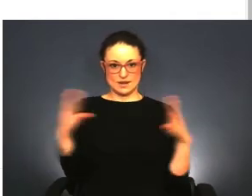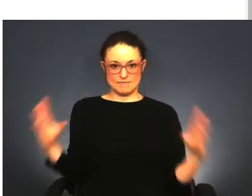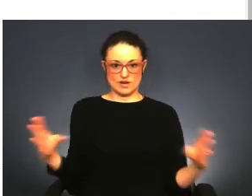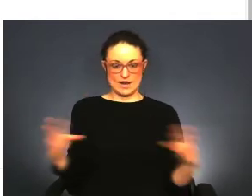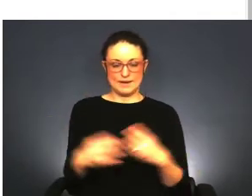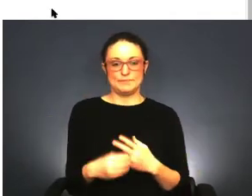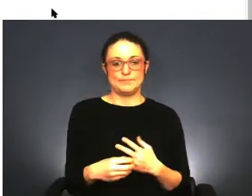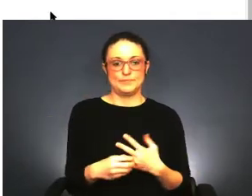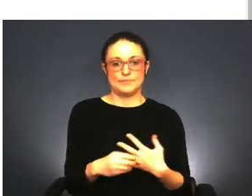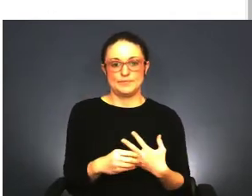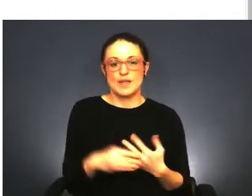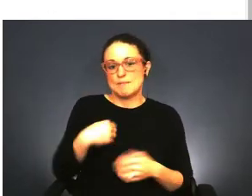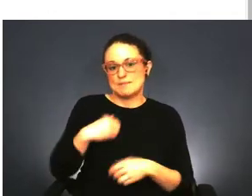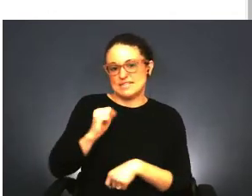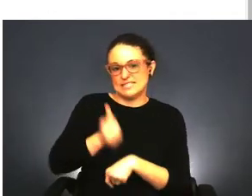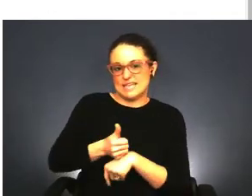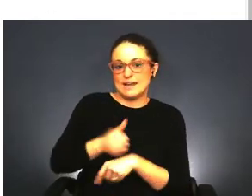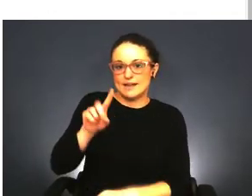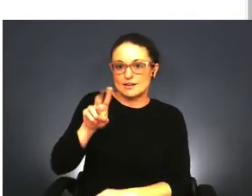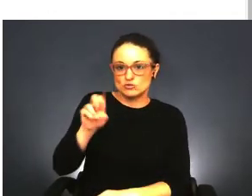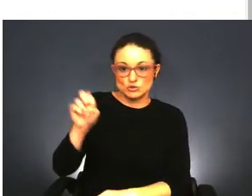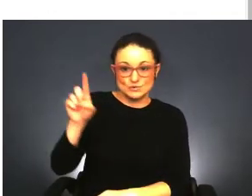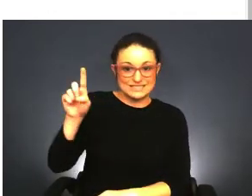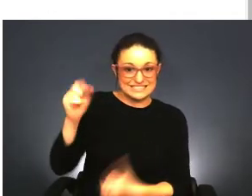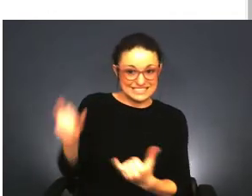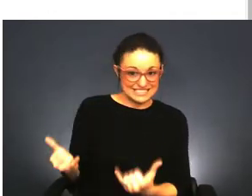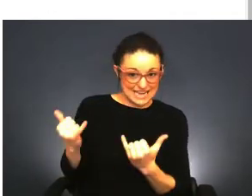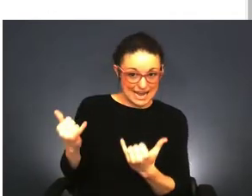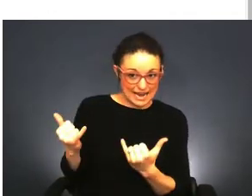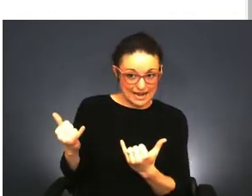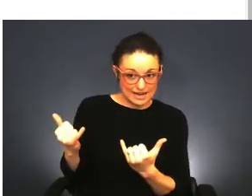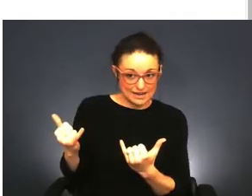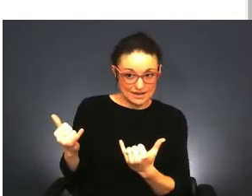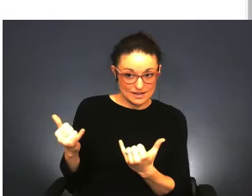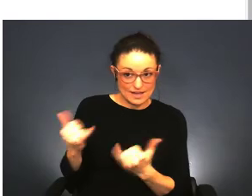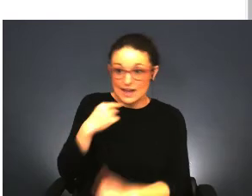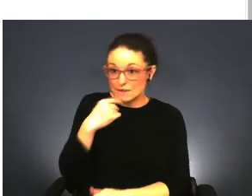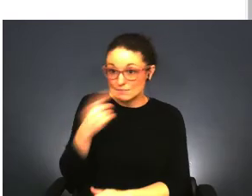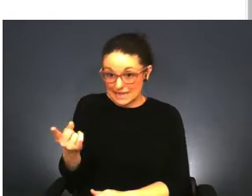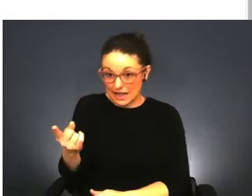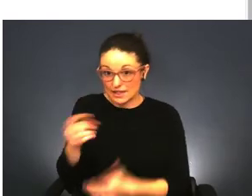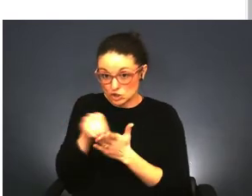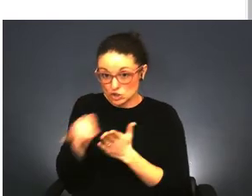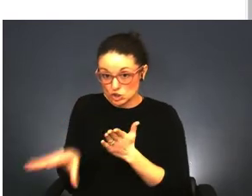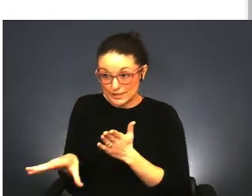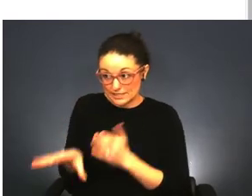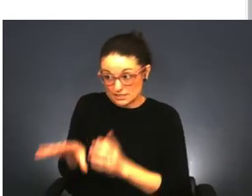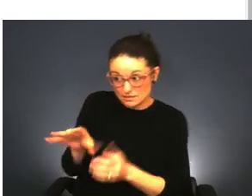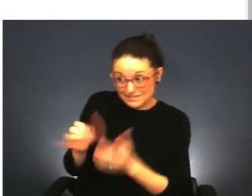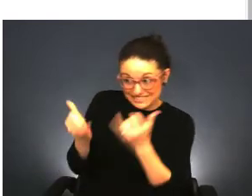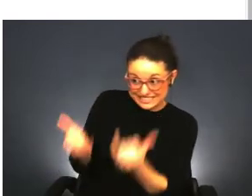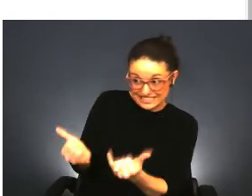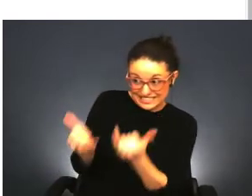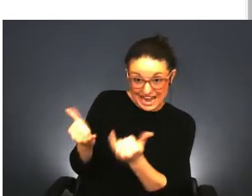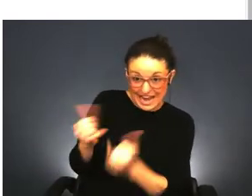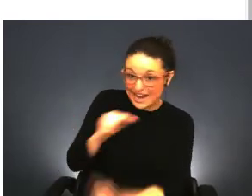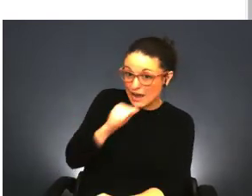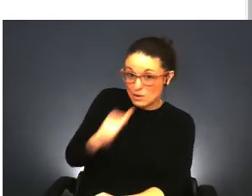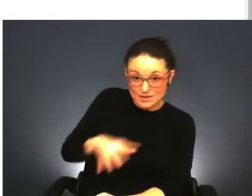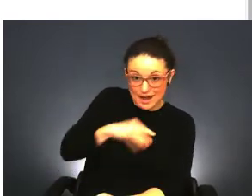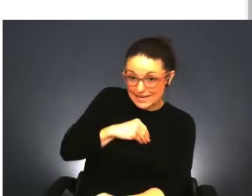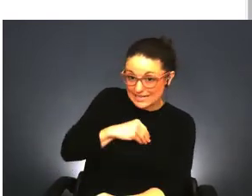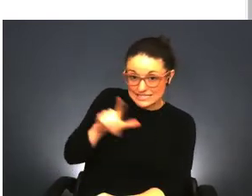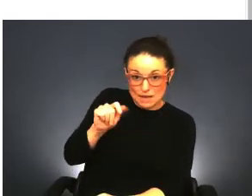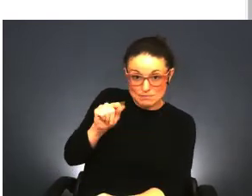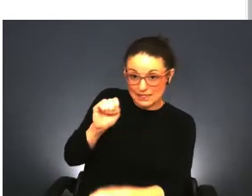that it's due today. And I'm saying to my students, this assignment's due today. I will not accept late work.